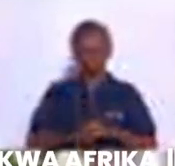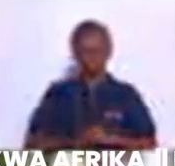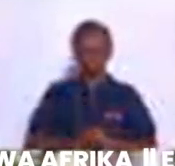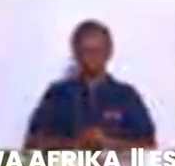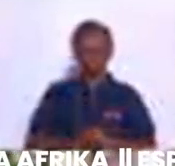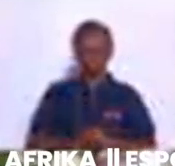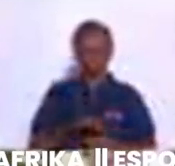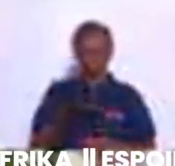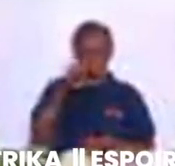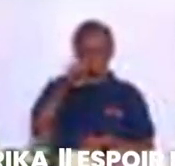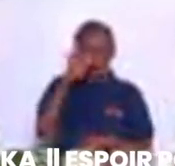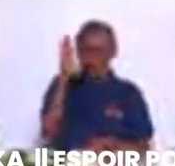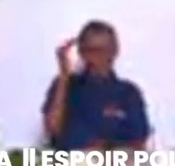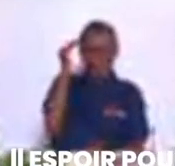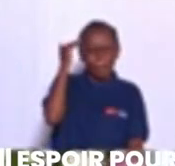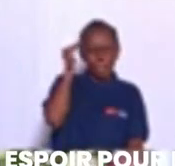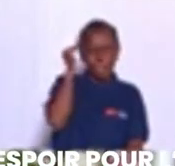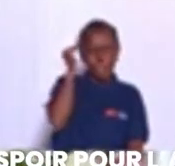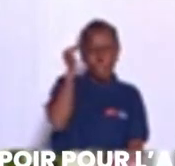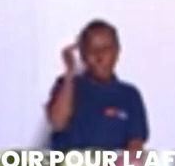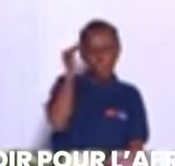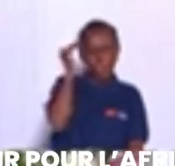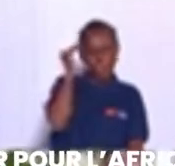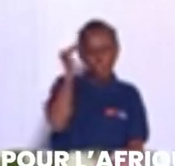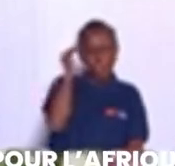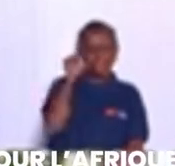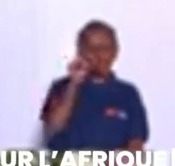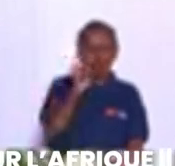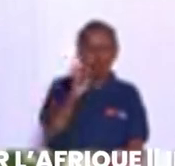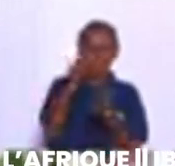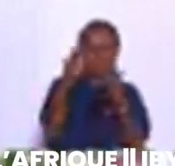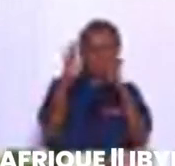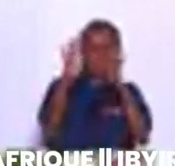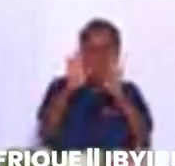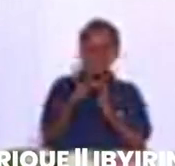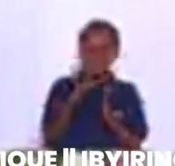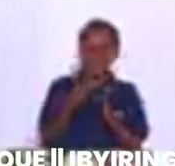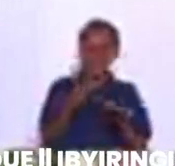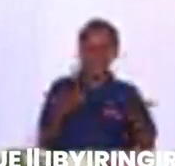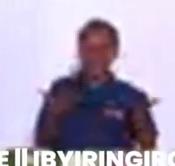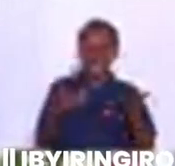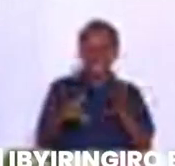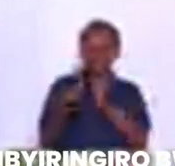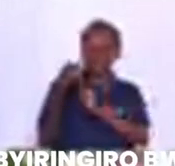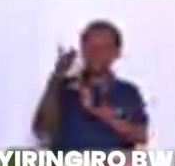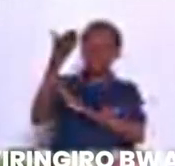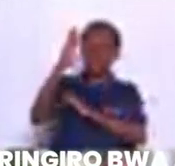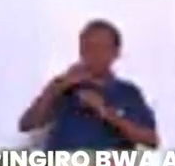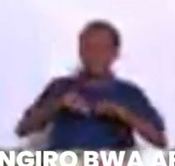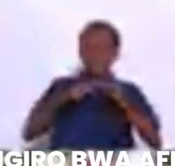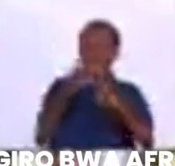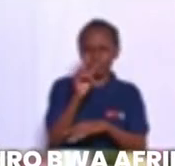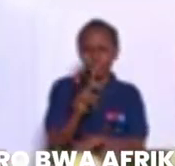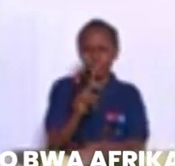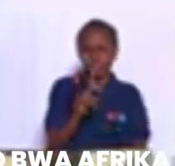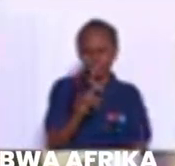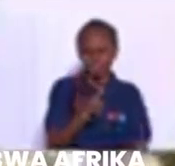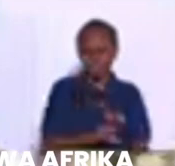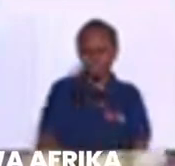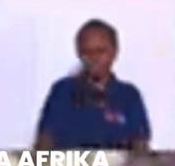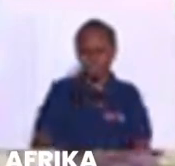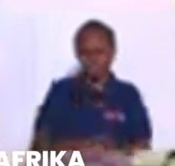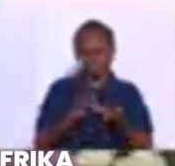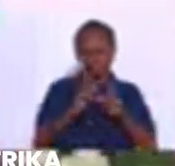Your brain is one of the most important organ God has given you.